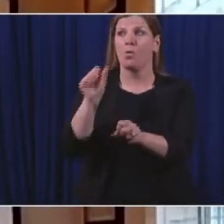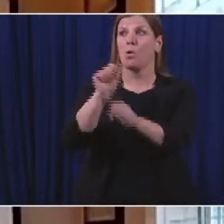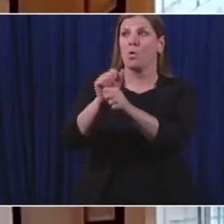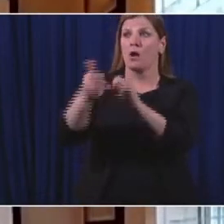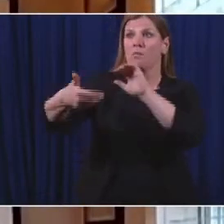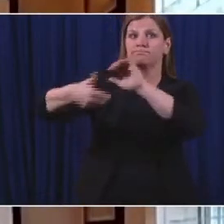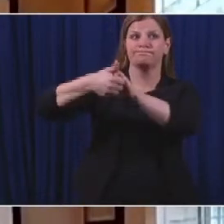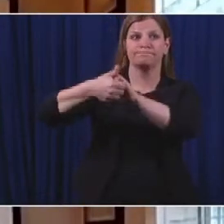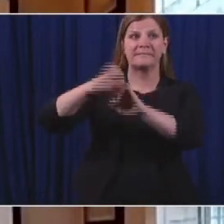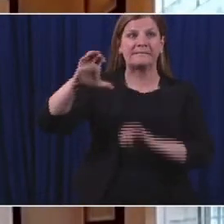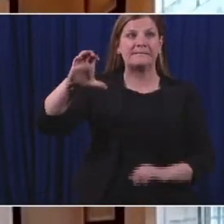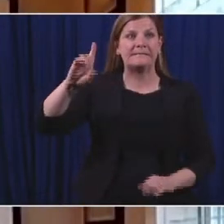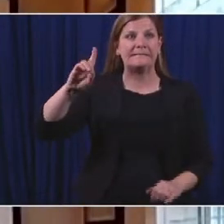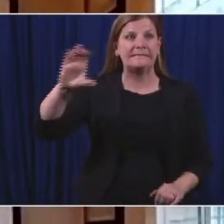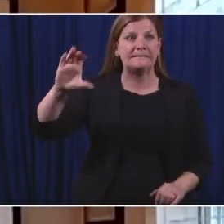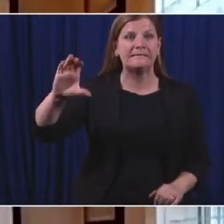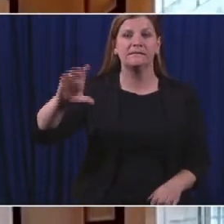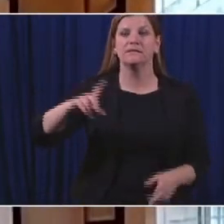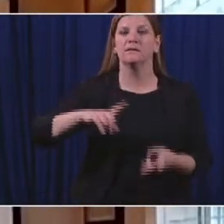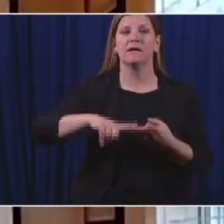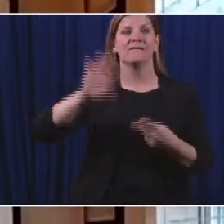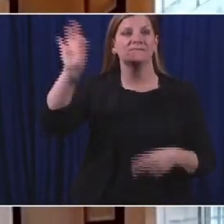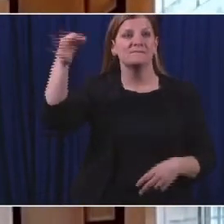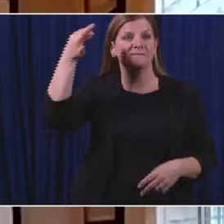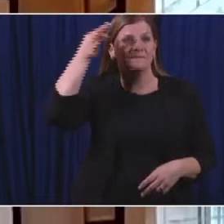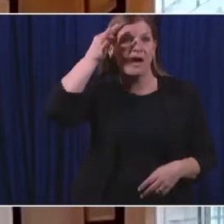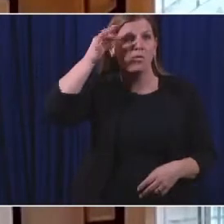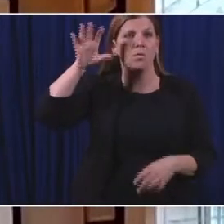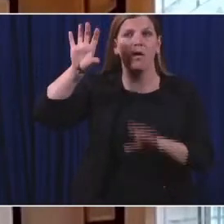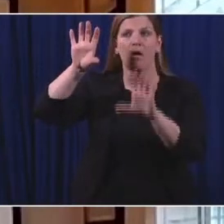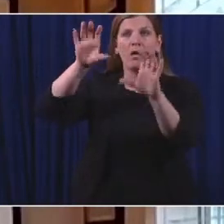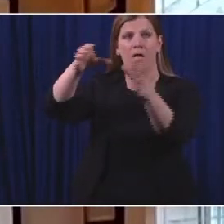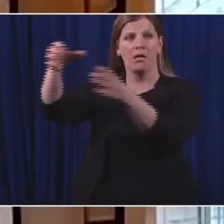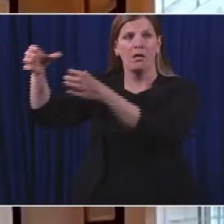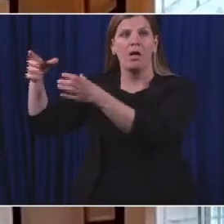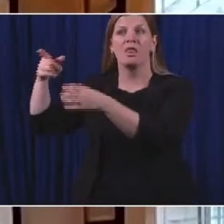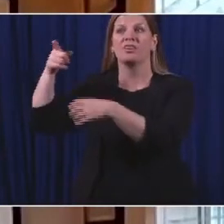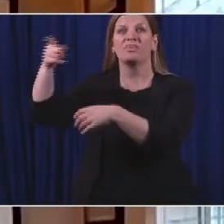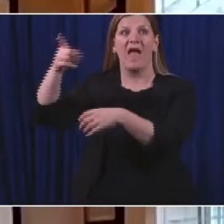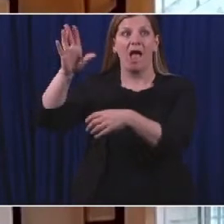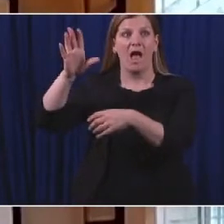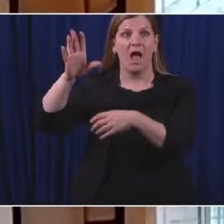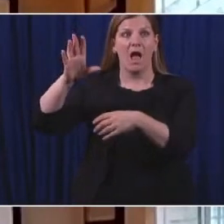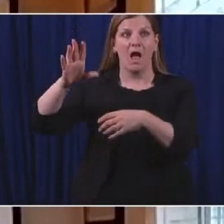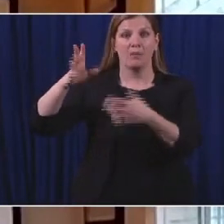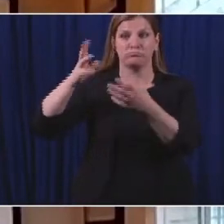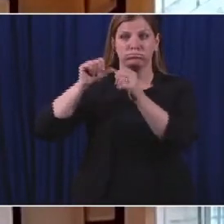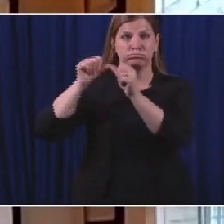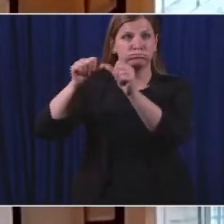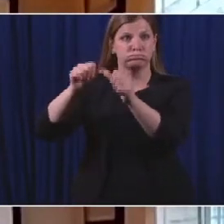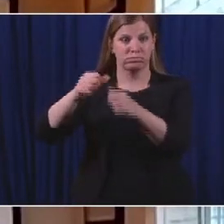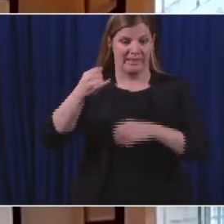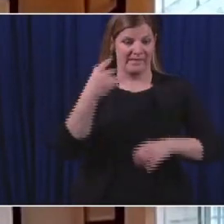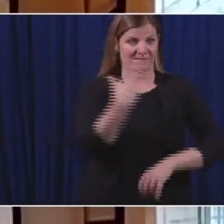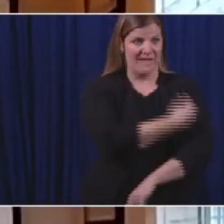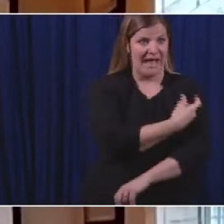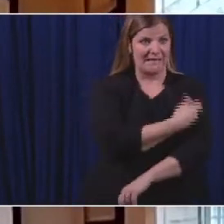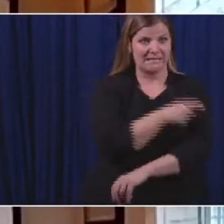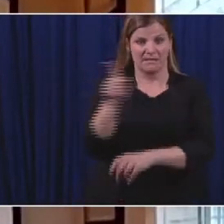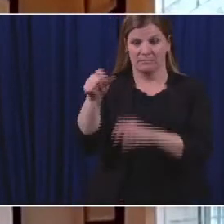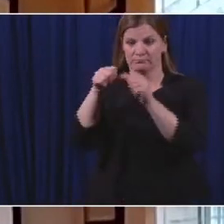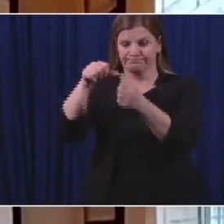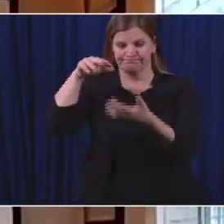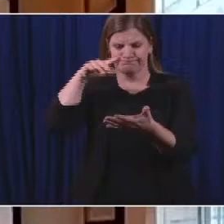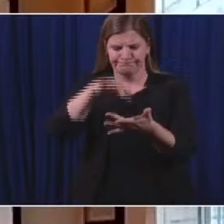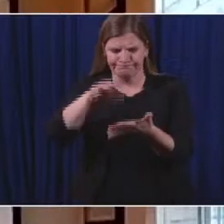and federal authorities who are continuing to study this vaccine to understand what the